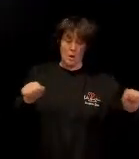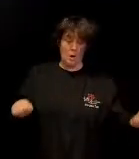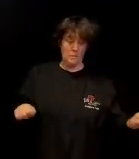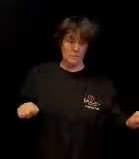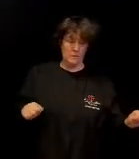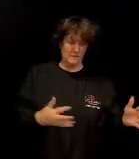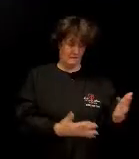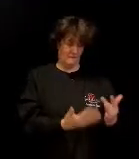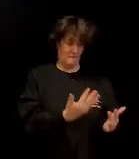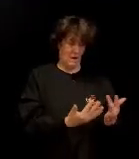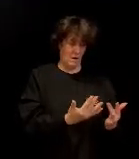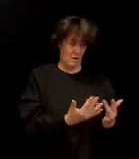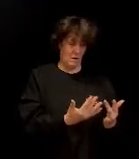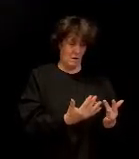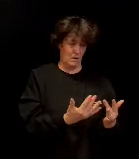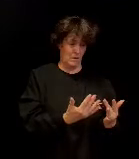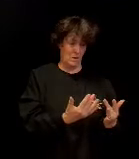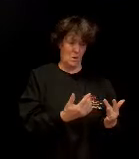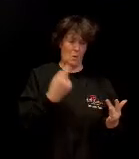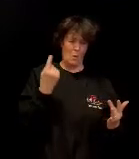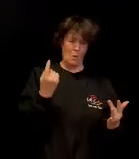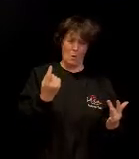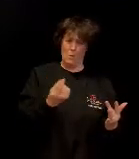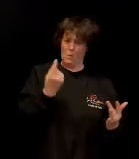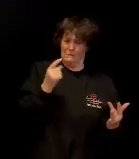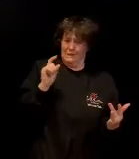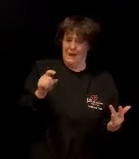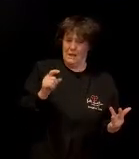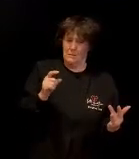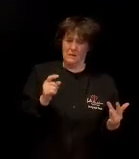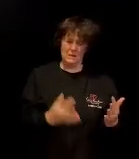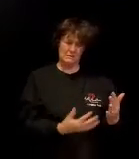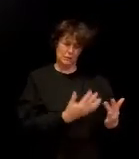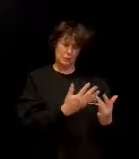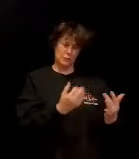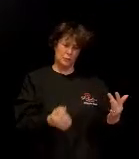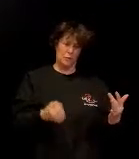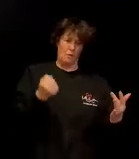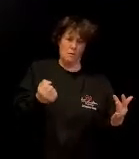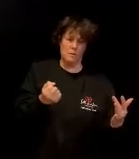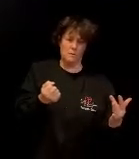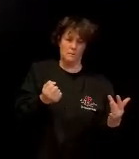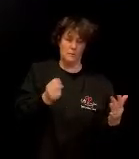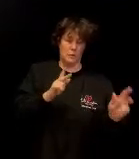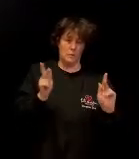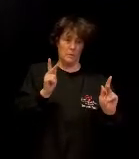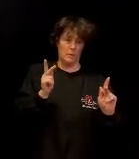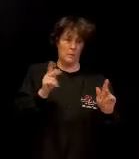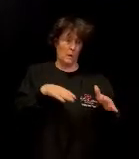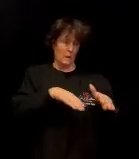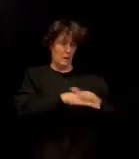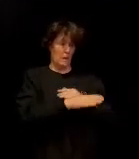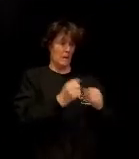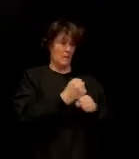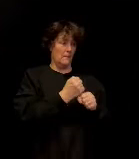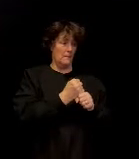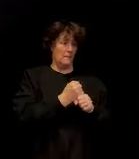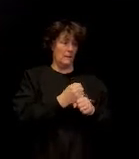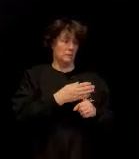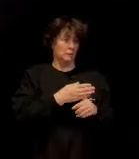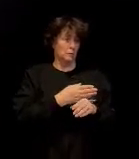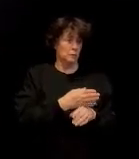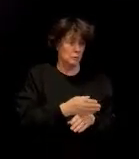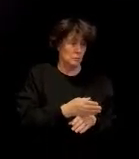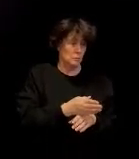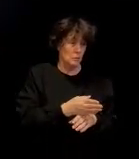the fire on the altar always had to be going. So they had people go in all the time and make sure the fire was stoked and the wood